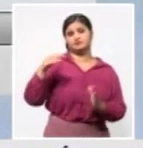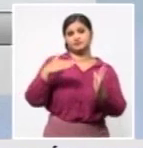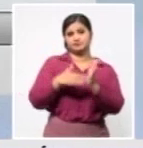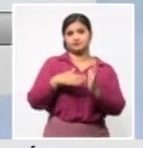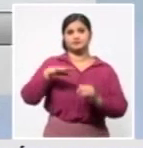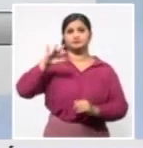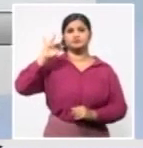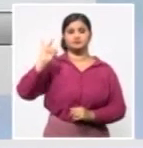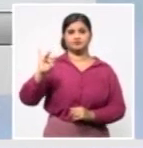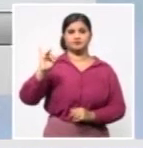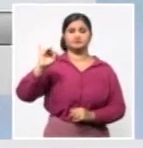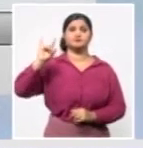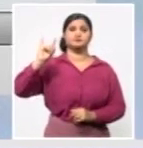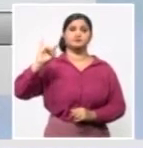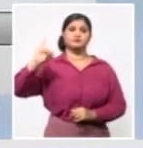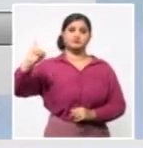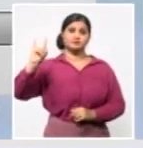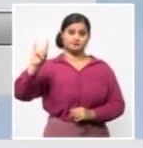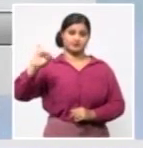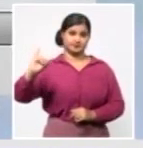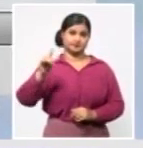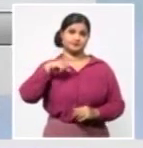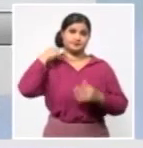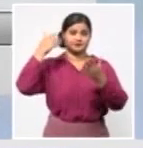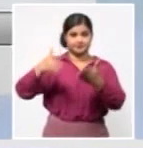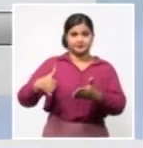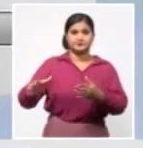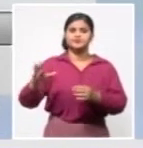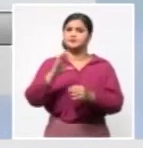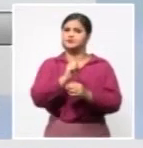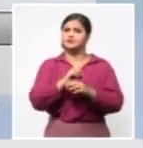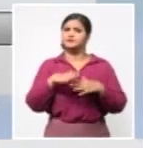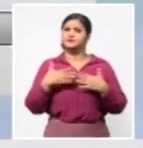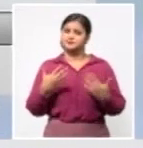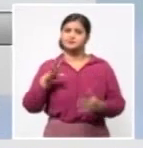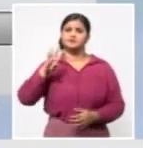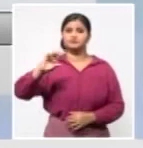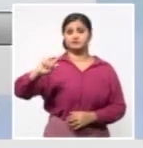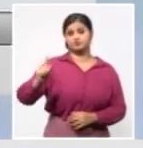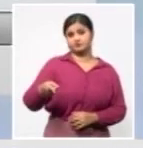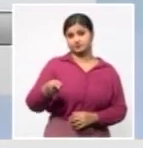63,051 cases and 717